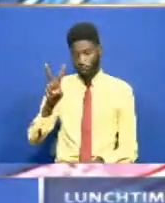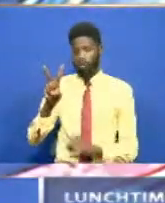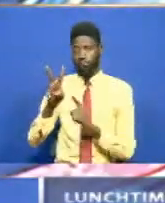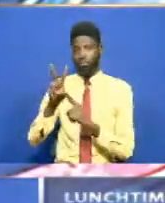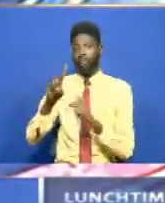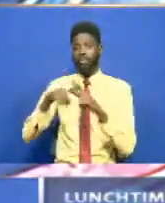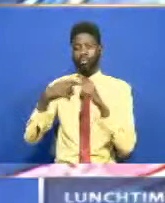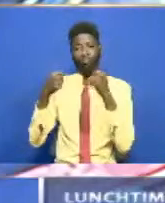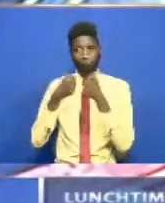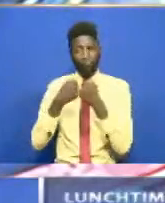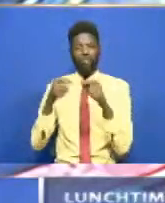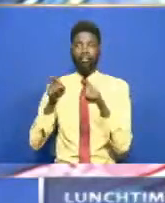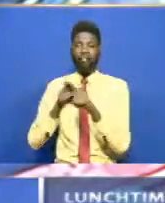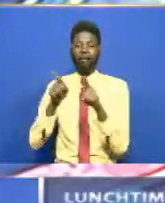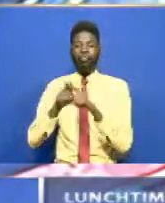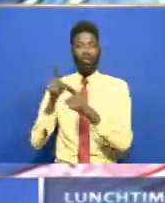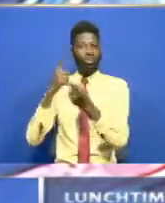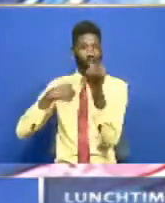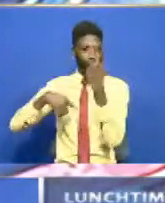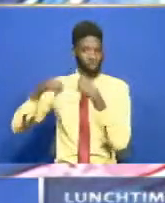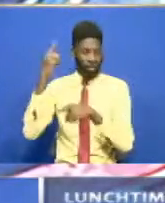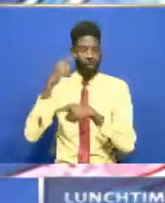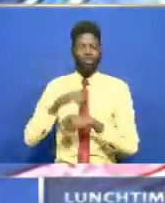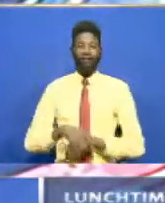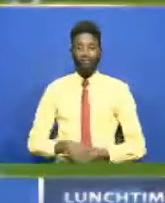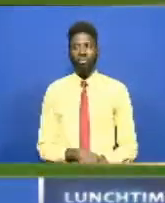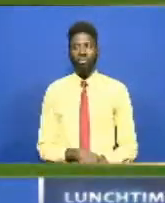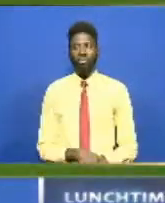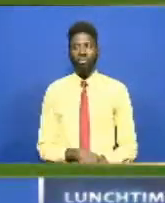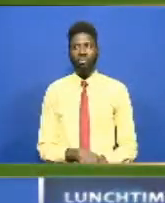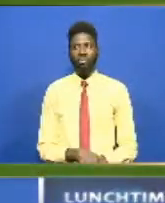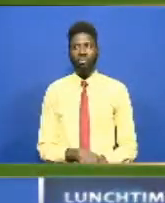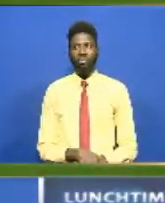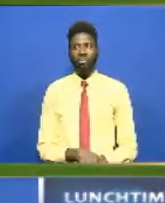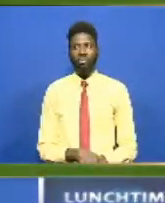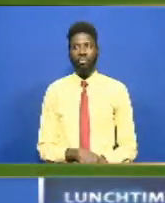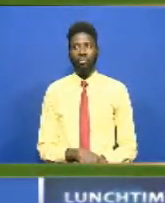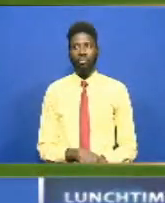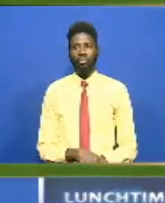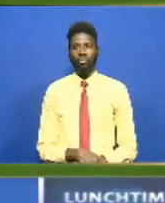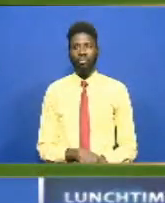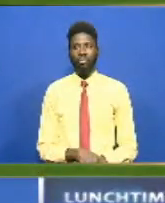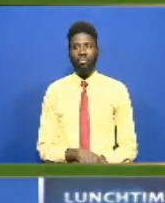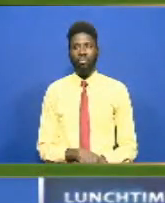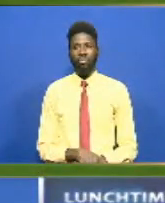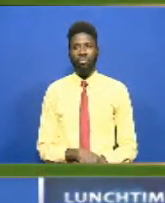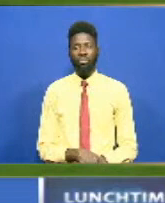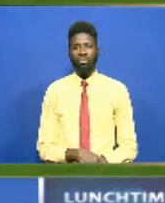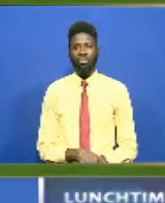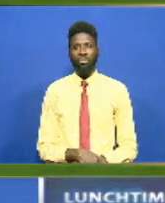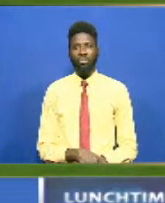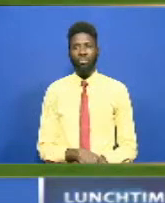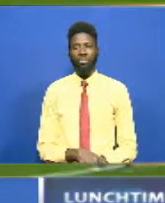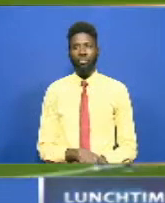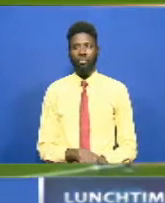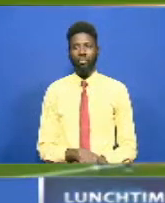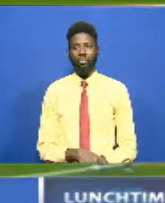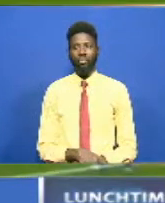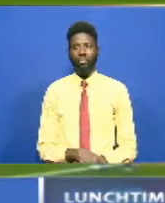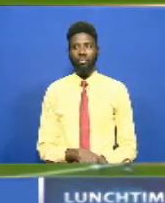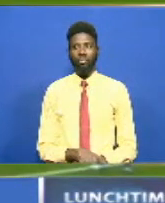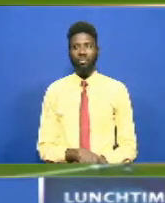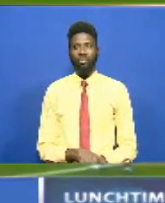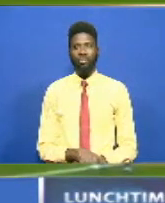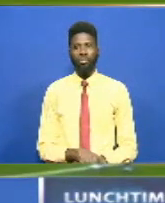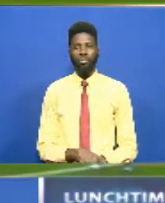campaign with victory at Dynamo Kiev. That is the right decision. It has to be taken again. It's harsh on the goalkeeper, but